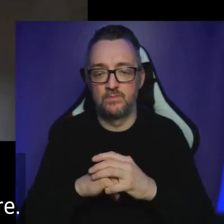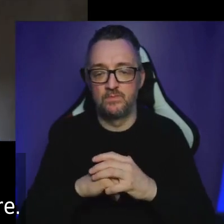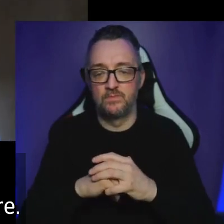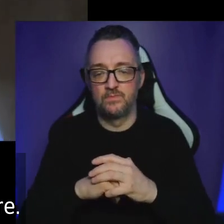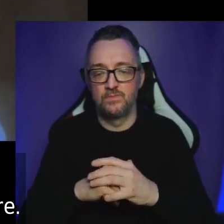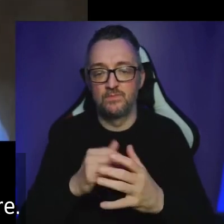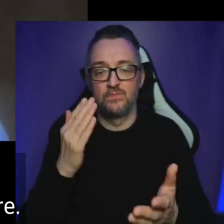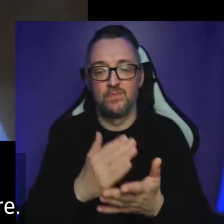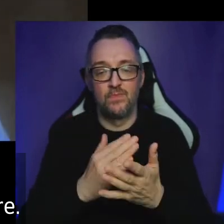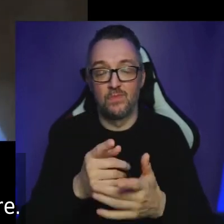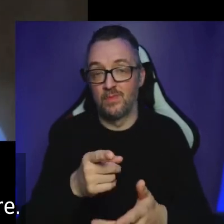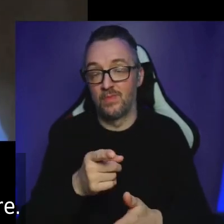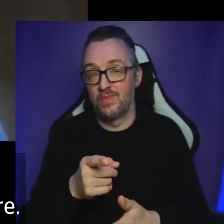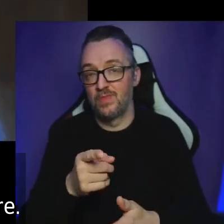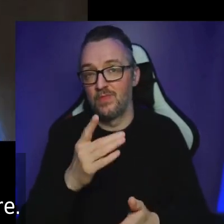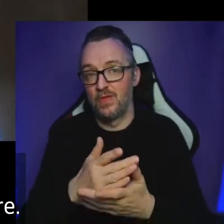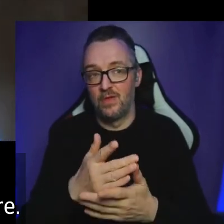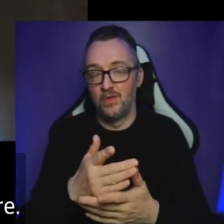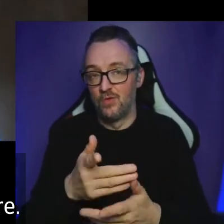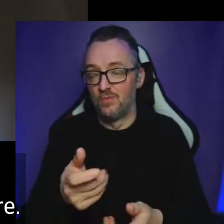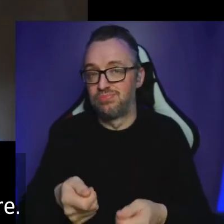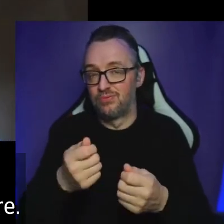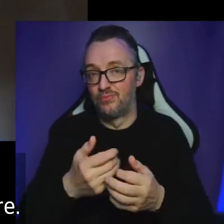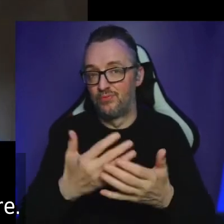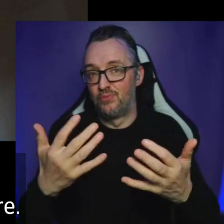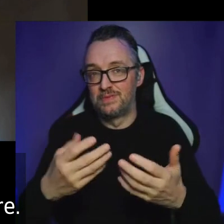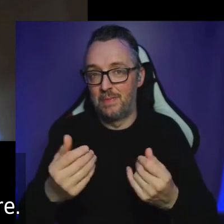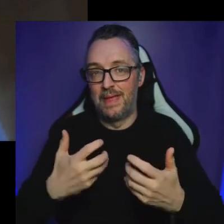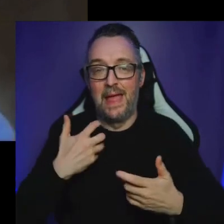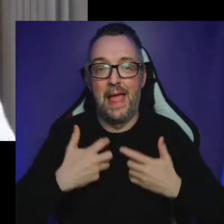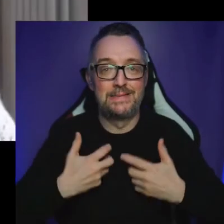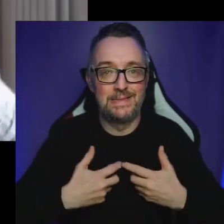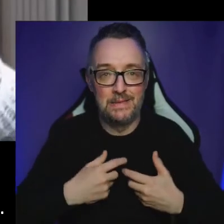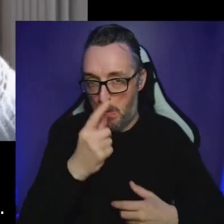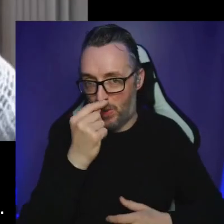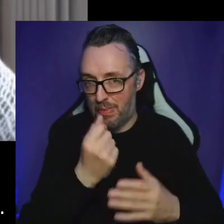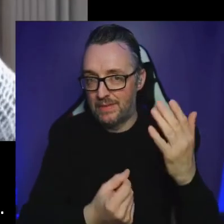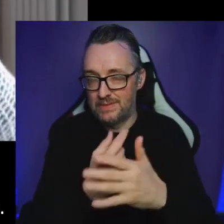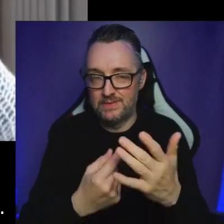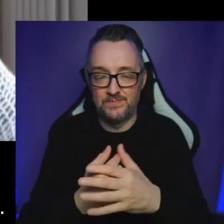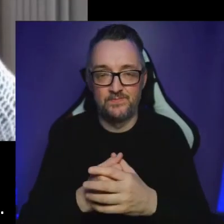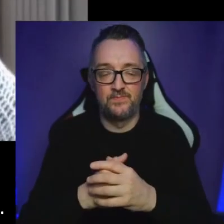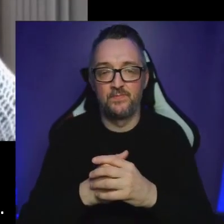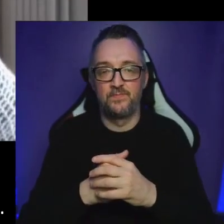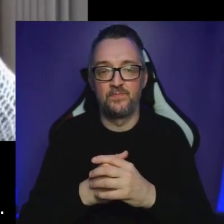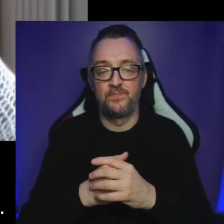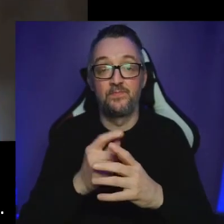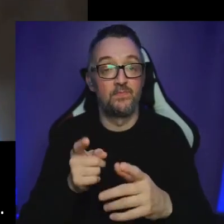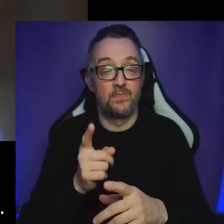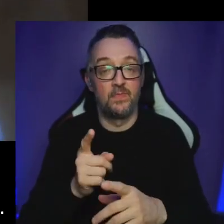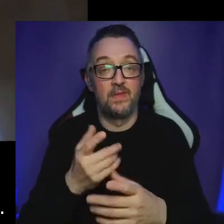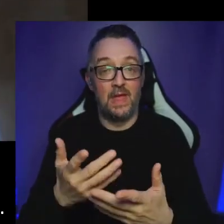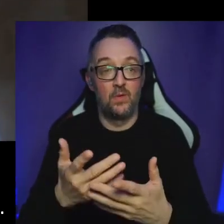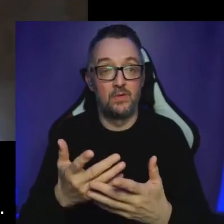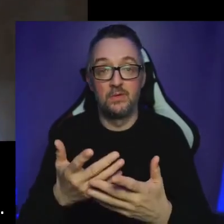really do. I think it throws up kind of really exciting possibilities for people. Sure, yeah. In the future. But that brings us to